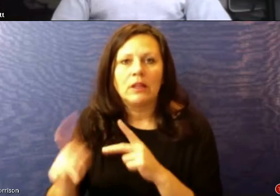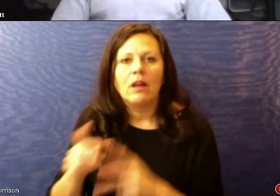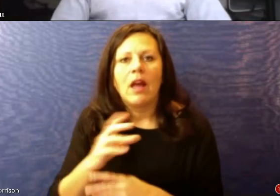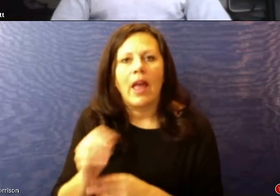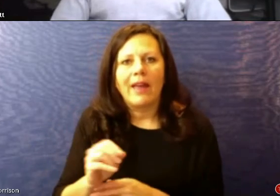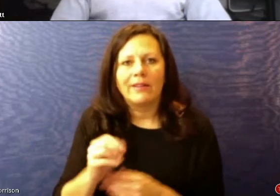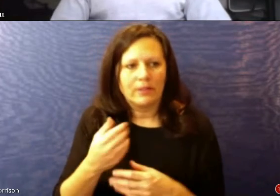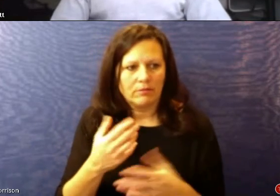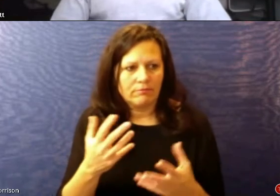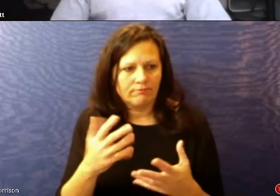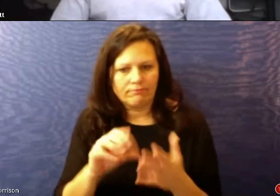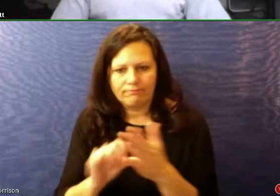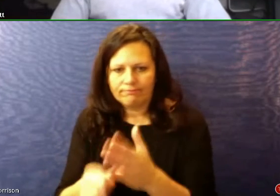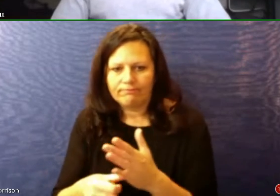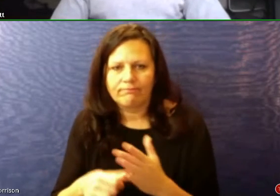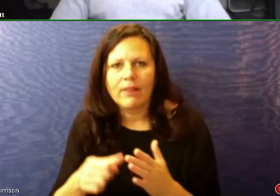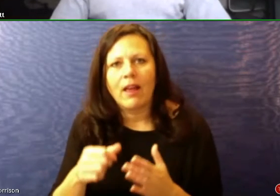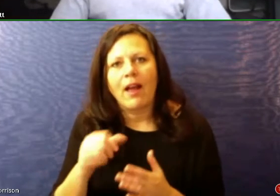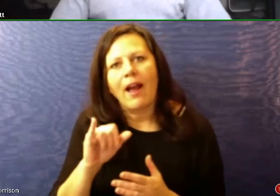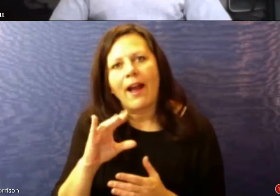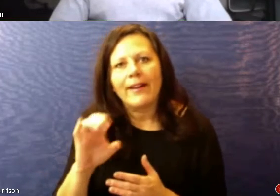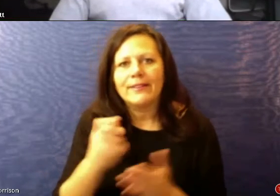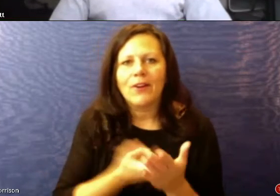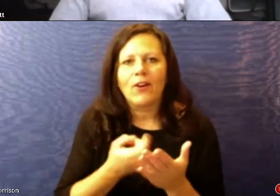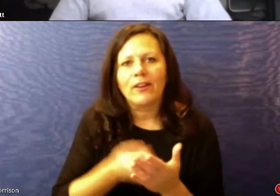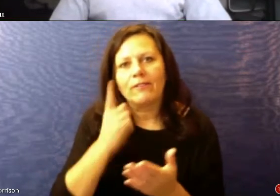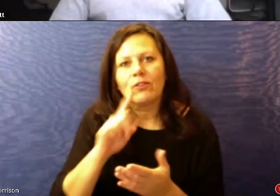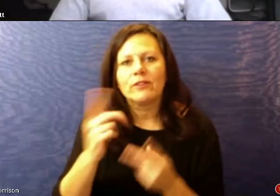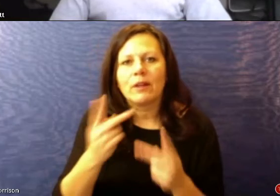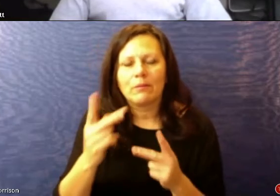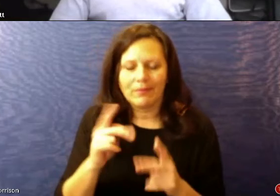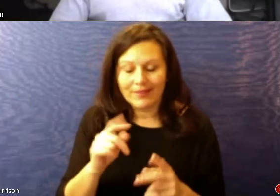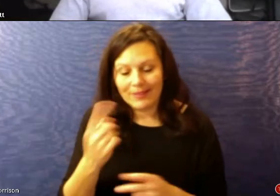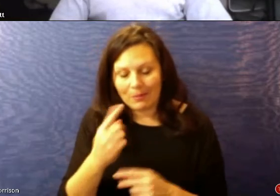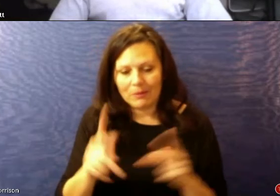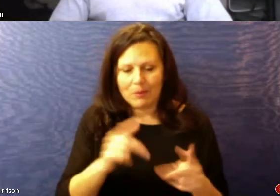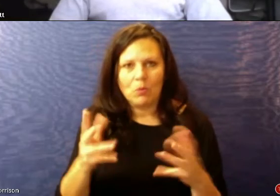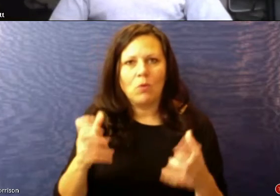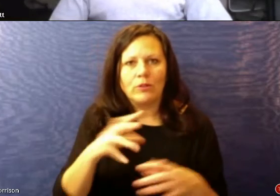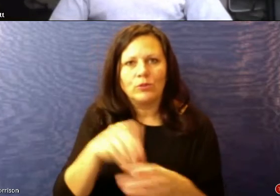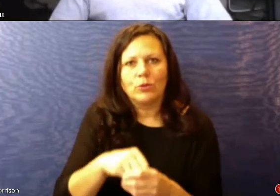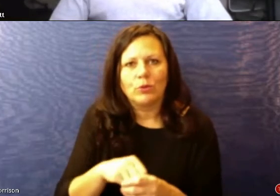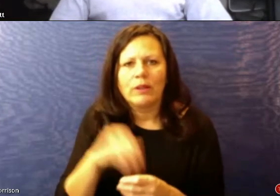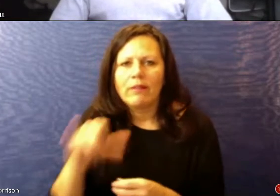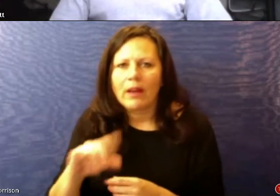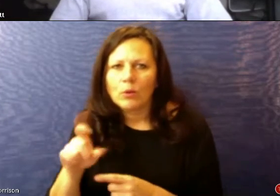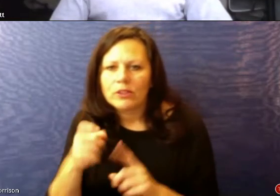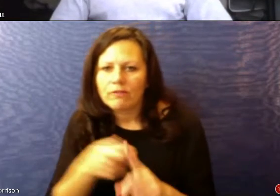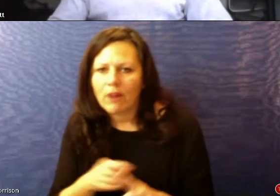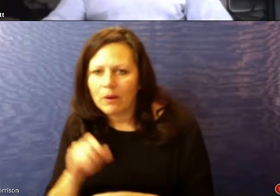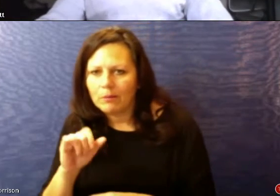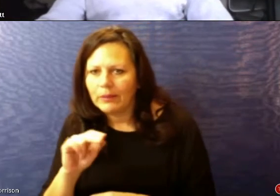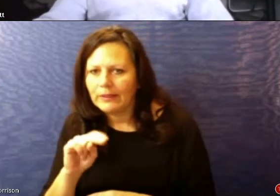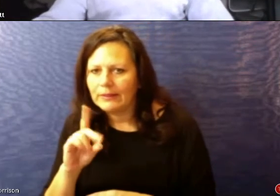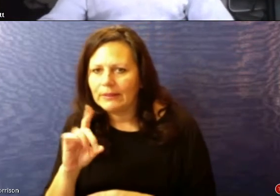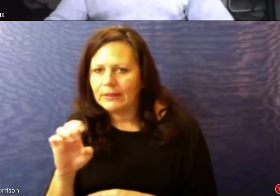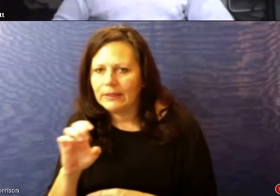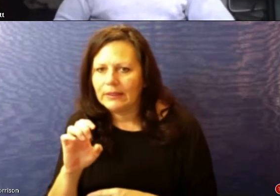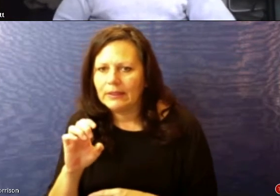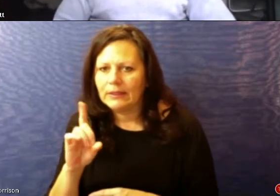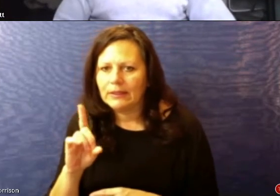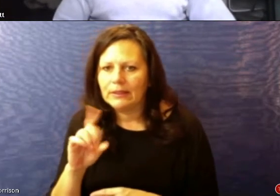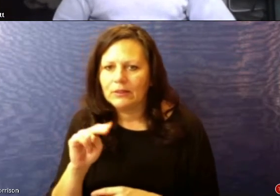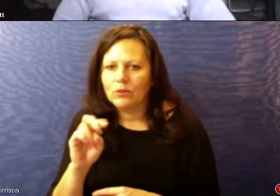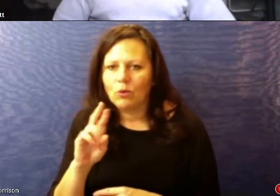do for people of color? And this question's coming from a person named Mee Norwood. Yeah, absolutely. So, I mean,